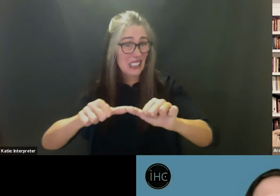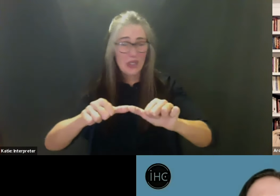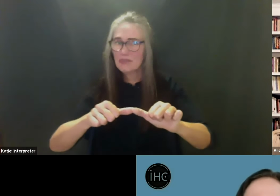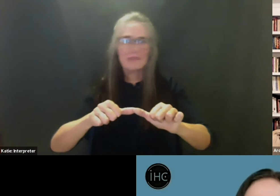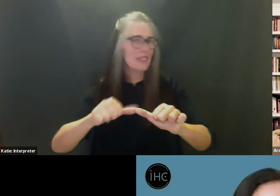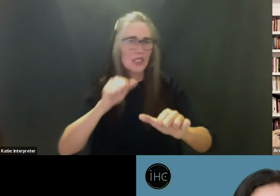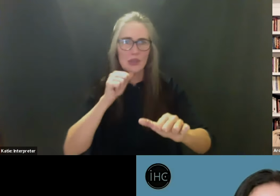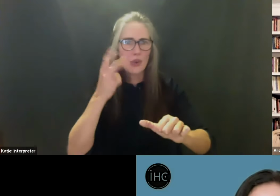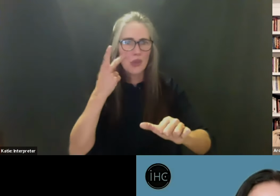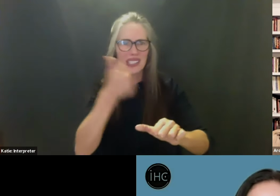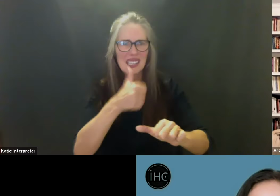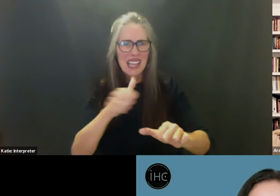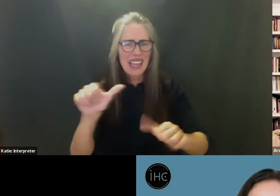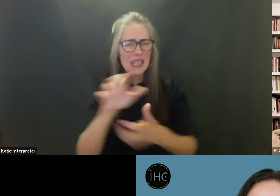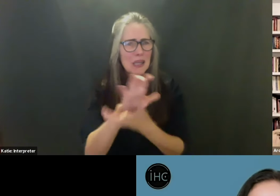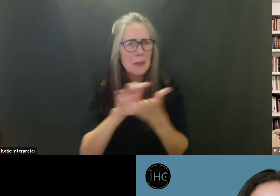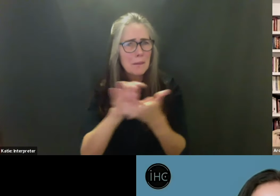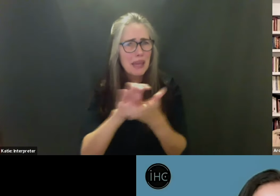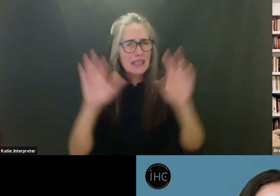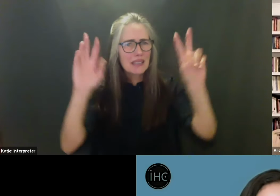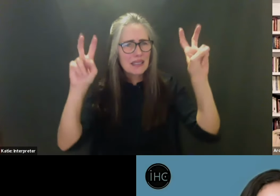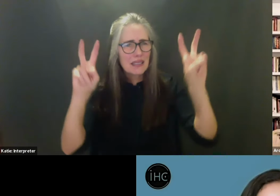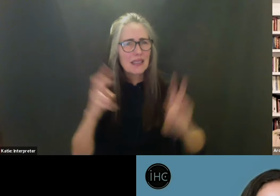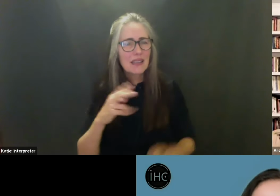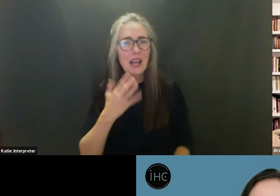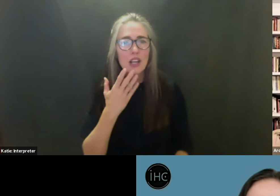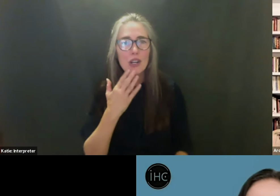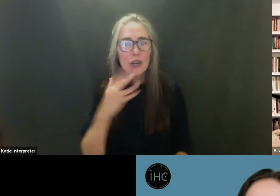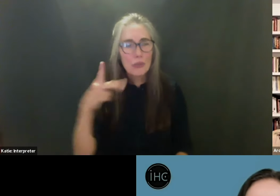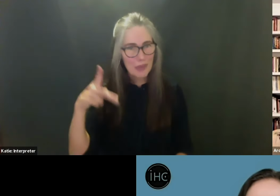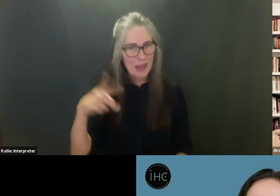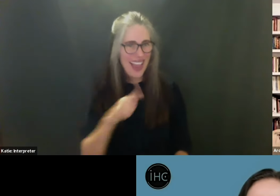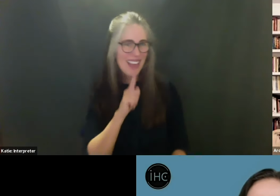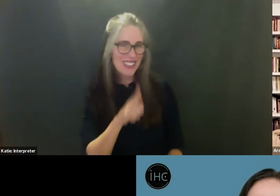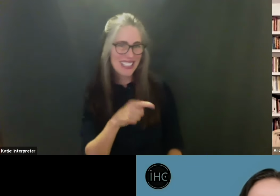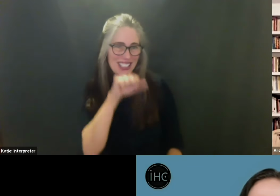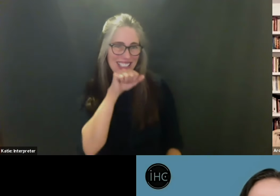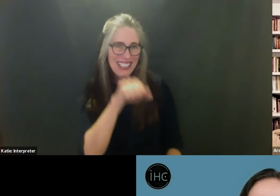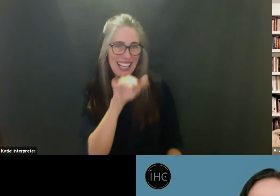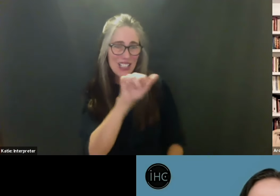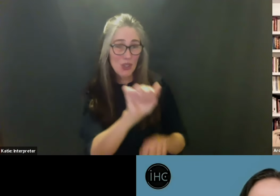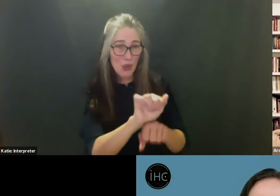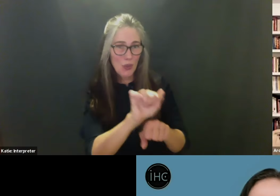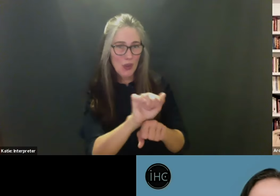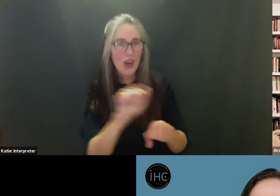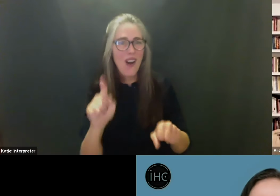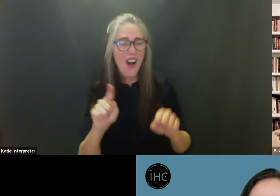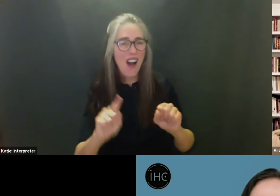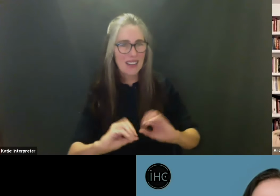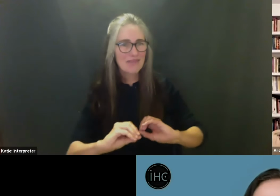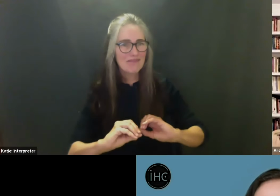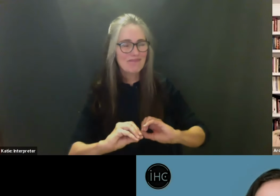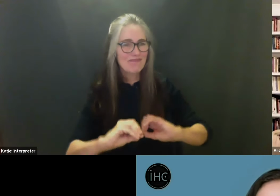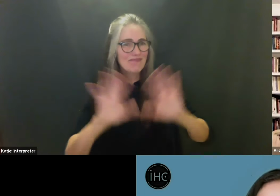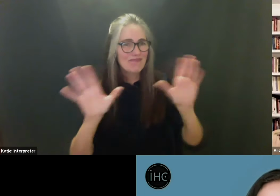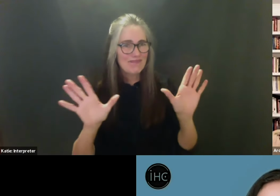loves your work on transparency. Oh, thank you very much. That's so kind. I think it's many important